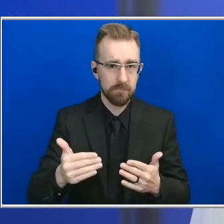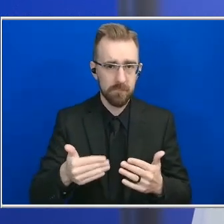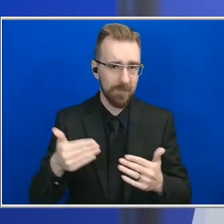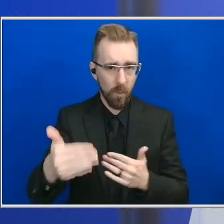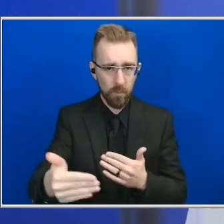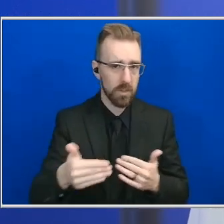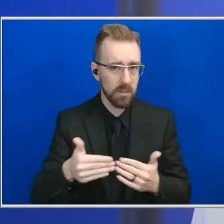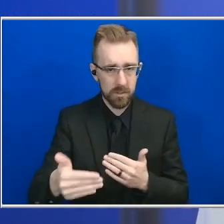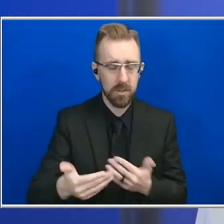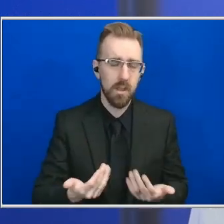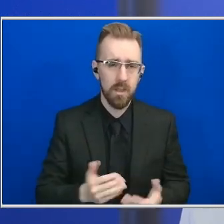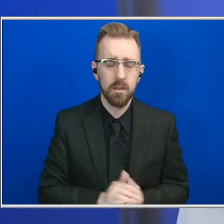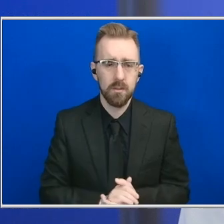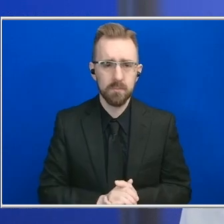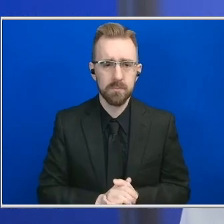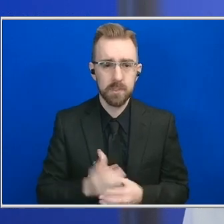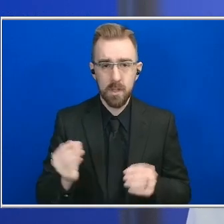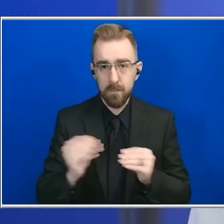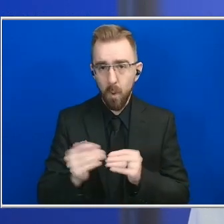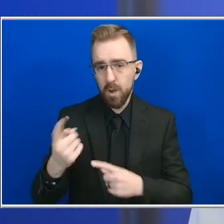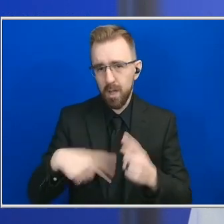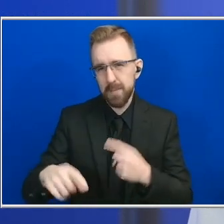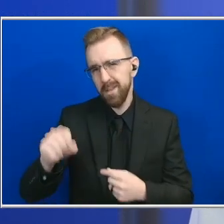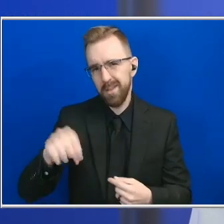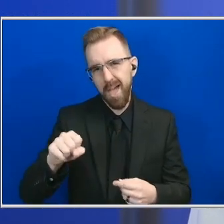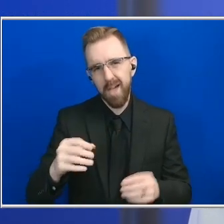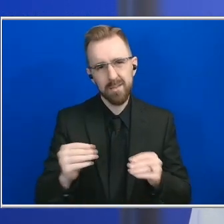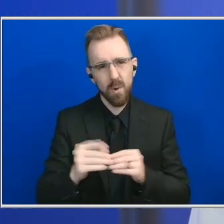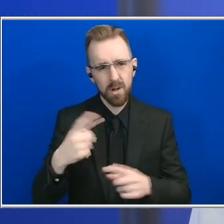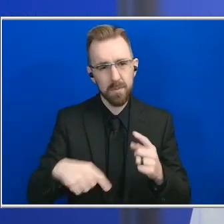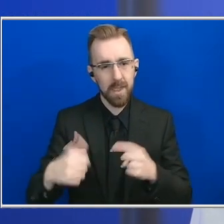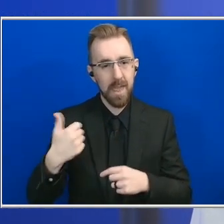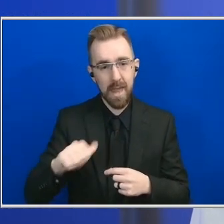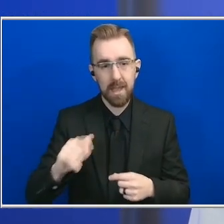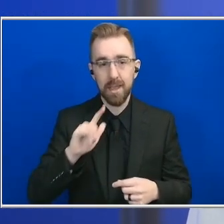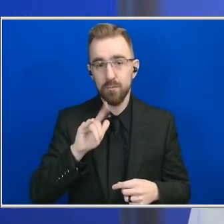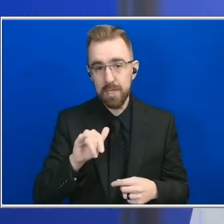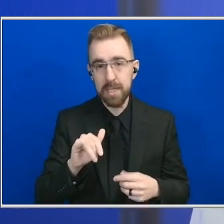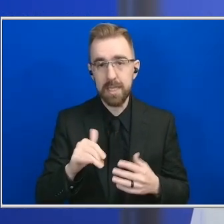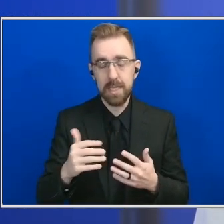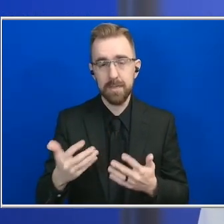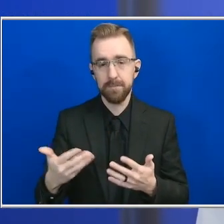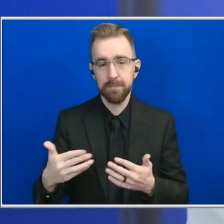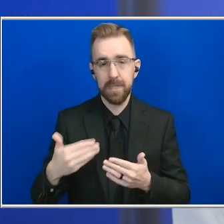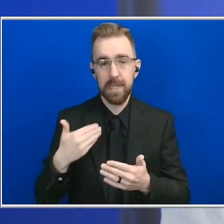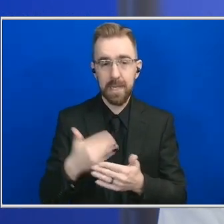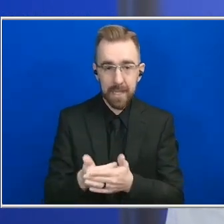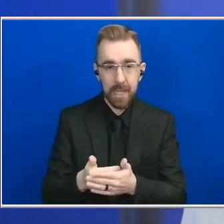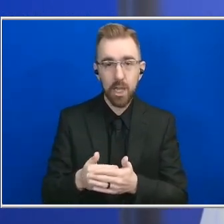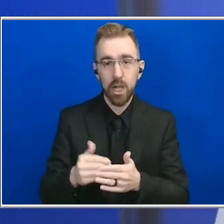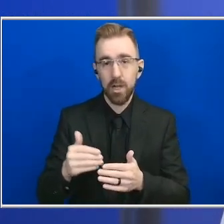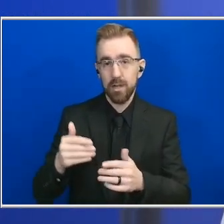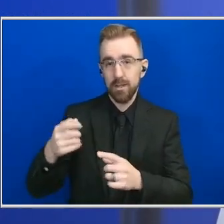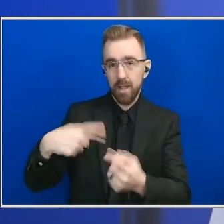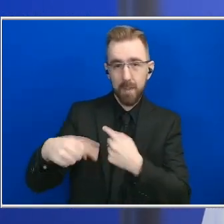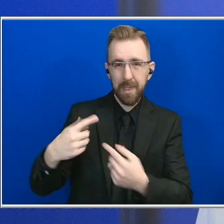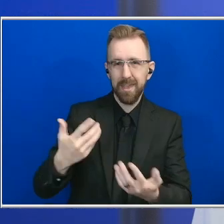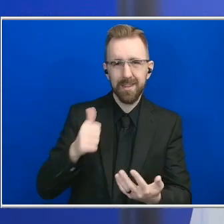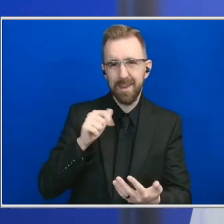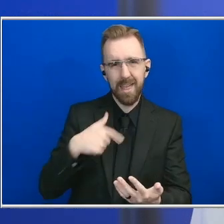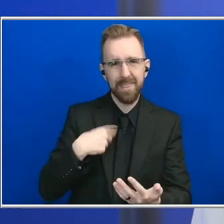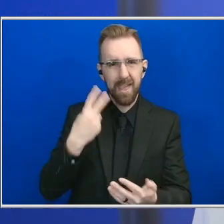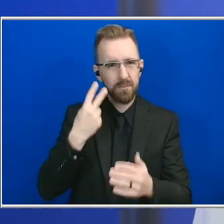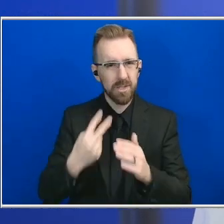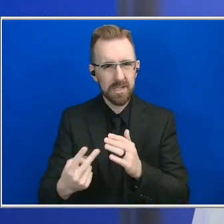And is there more coming? Yeah, there's more coming. Is there any on the really near horizon? Not that I can see. But maybe a